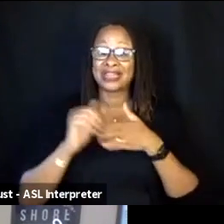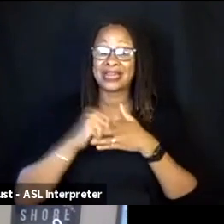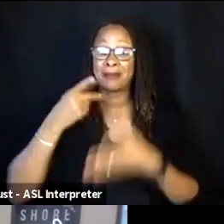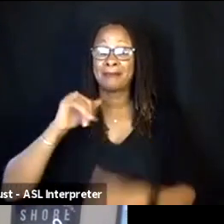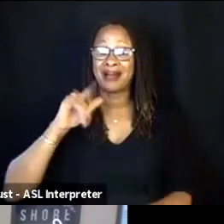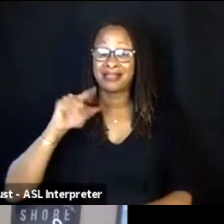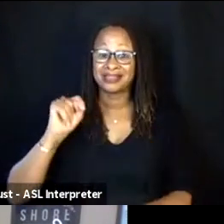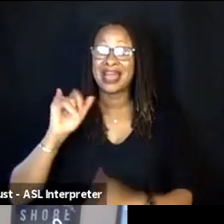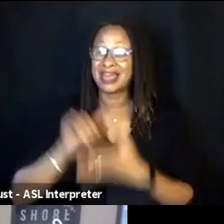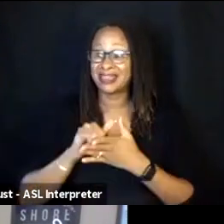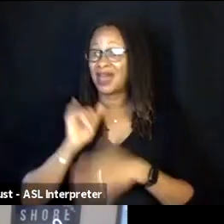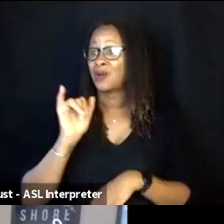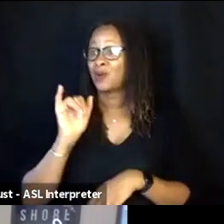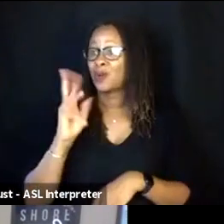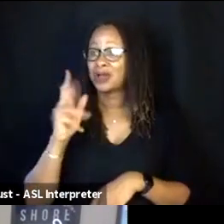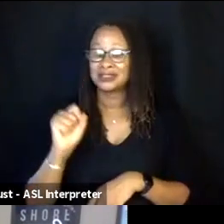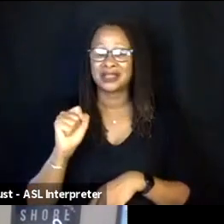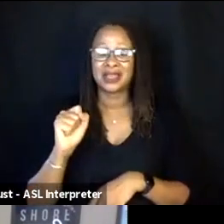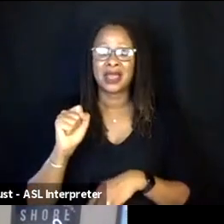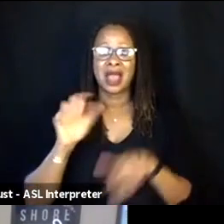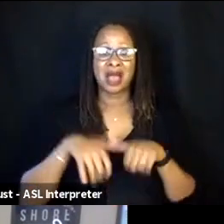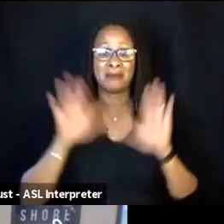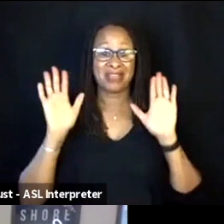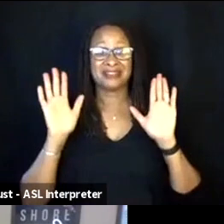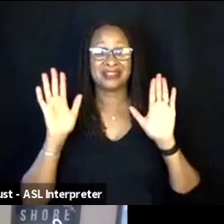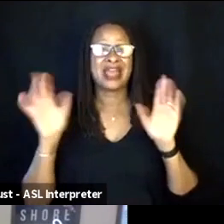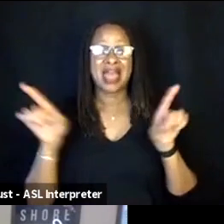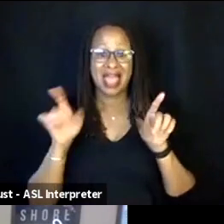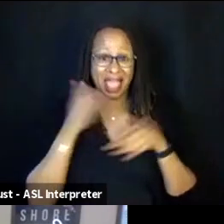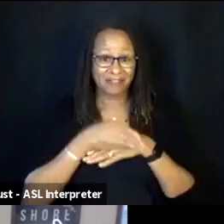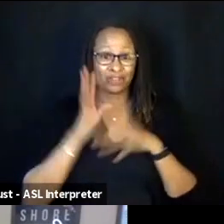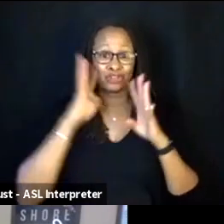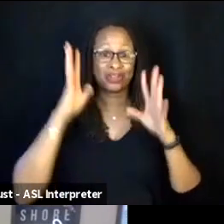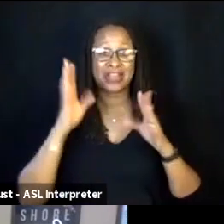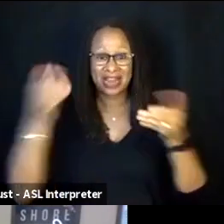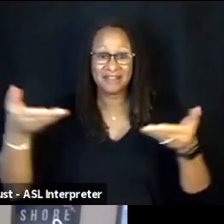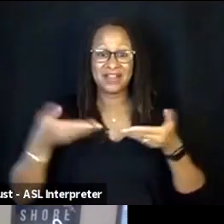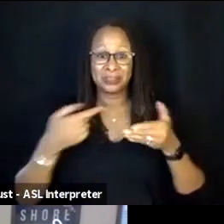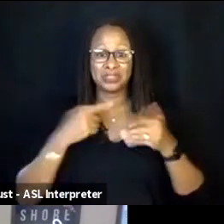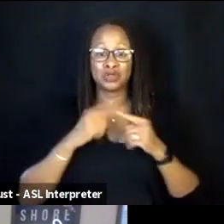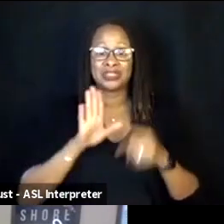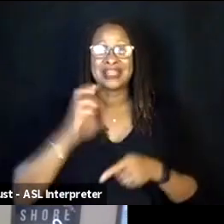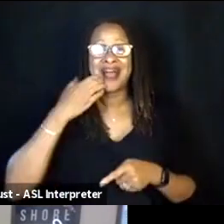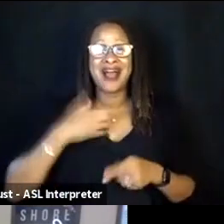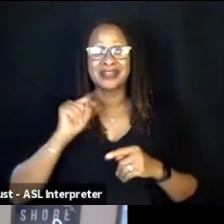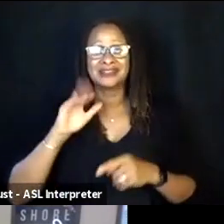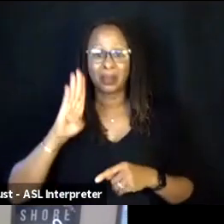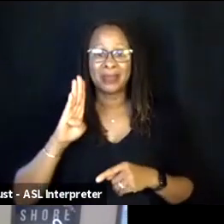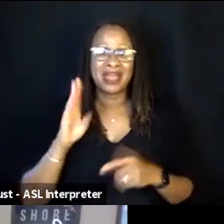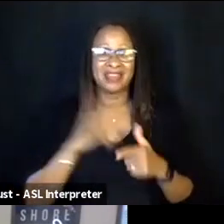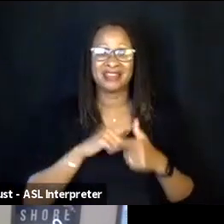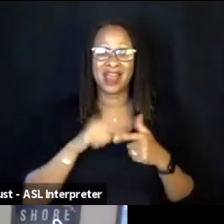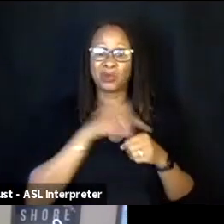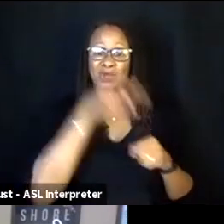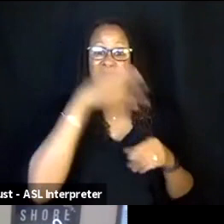that was abandoned after the creator invited me to his hot tub and I said no. And so I was ghosted after